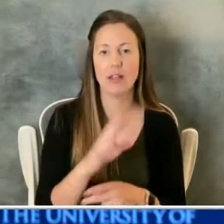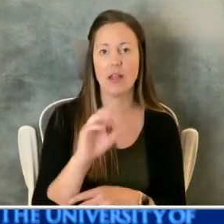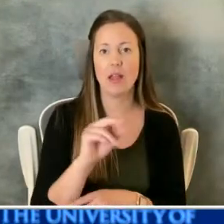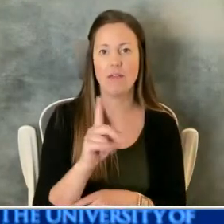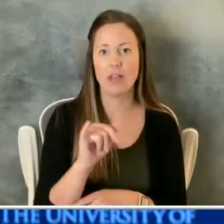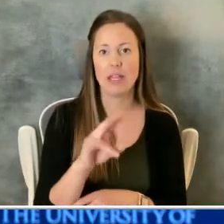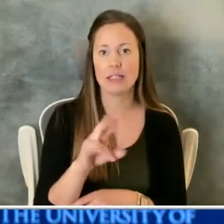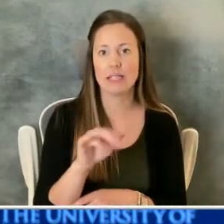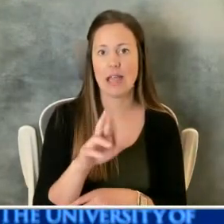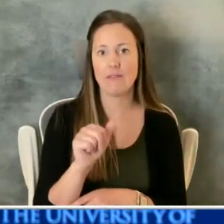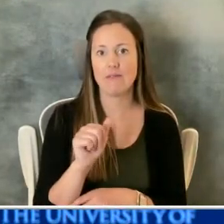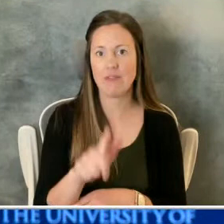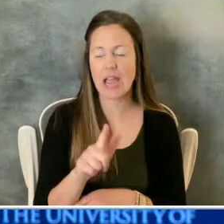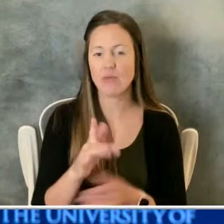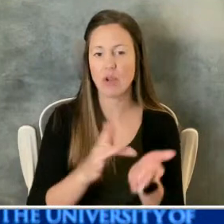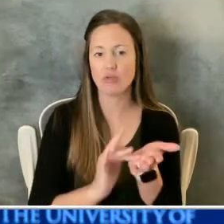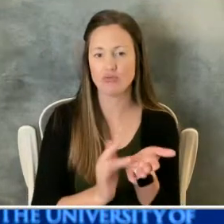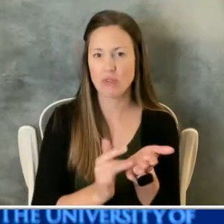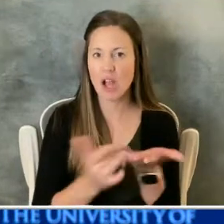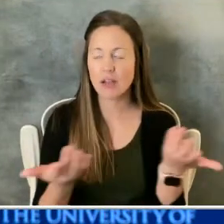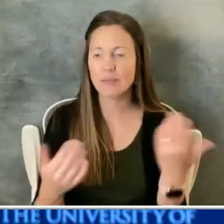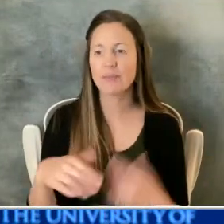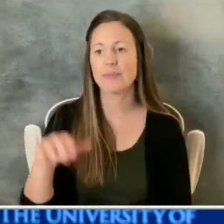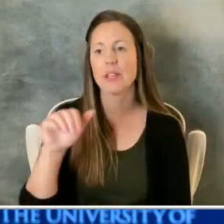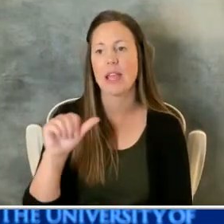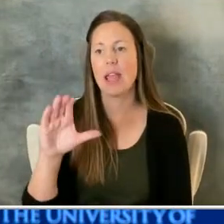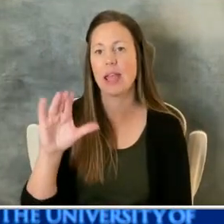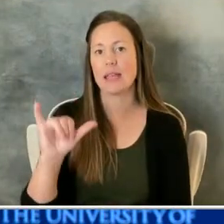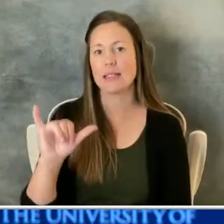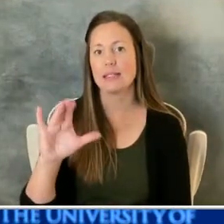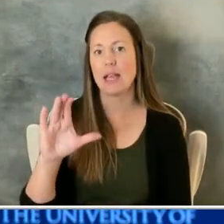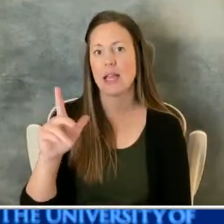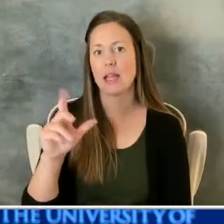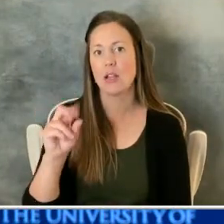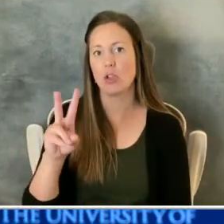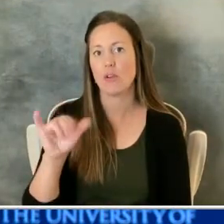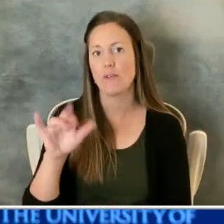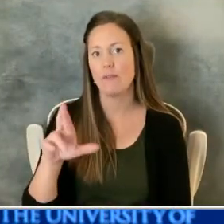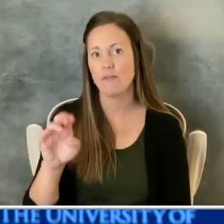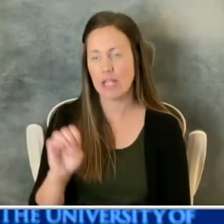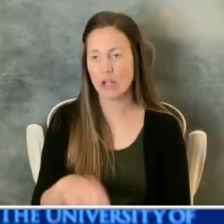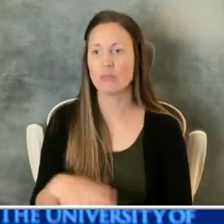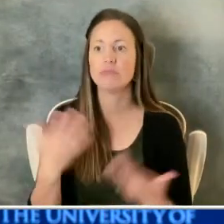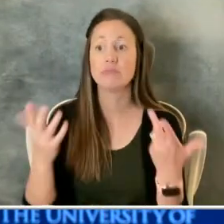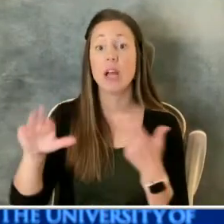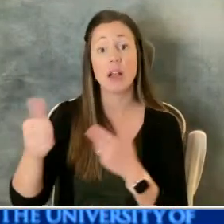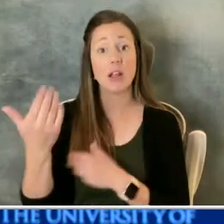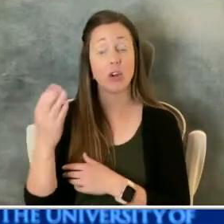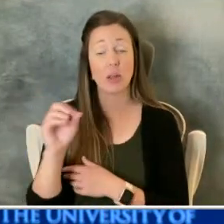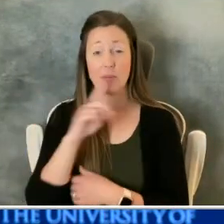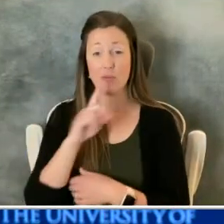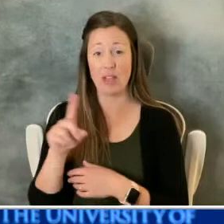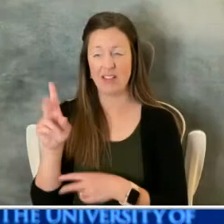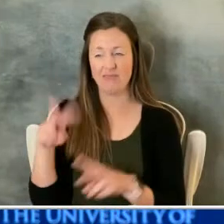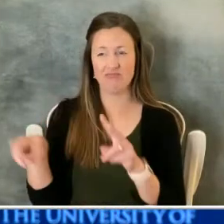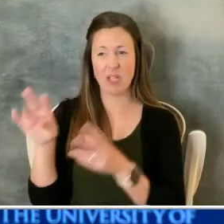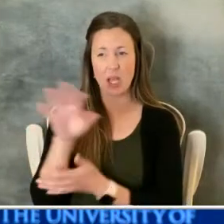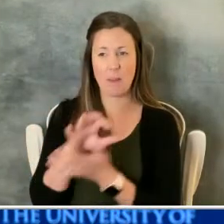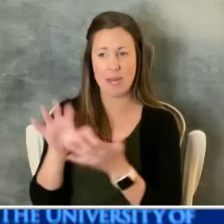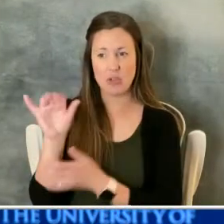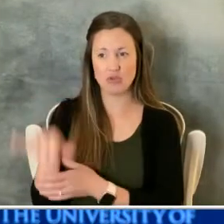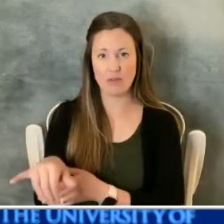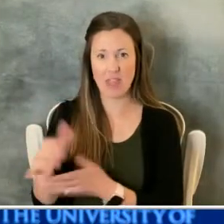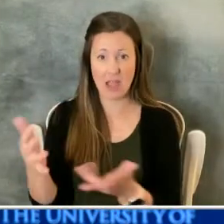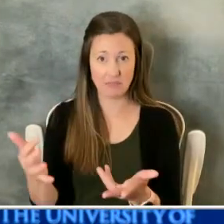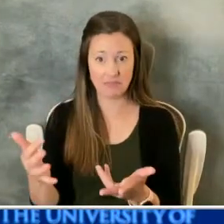or valacyclovir. There's another company that's looking at a combination of valacyclovir plus celecoxib, which is